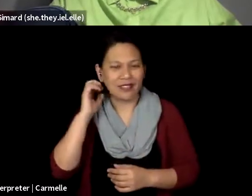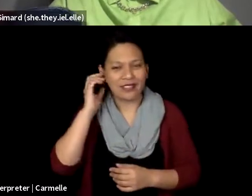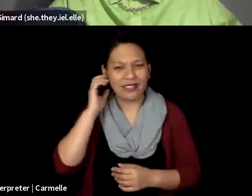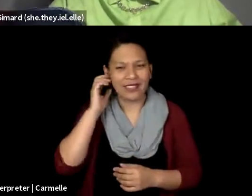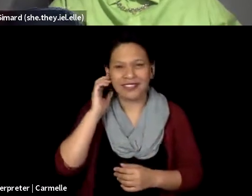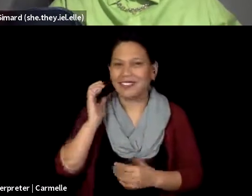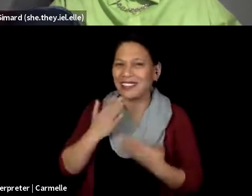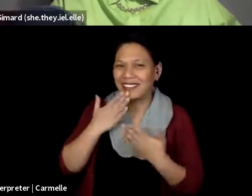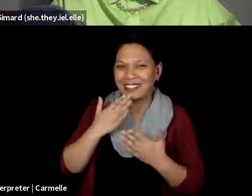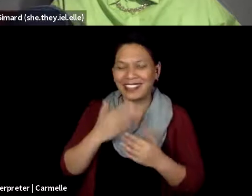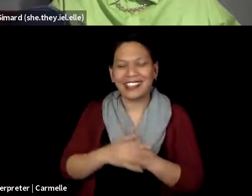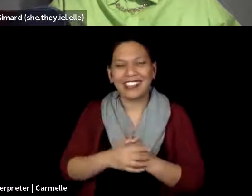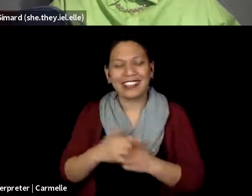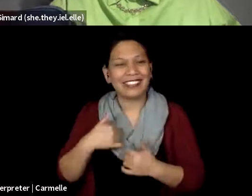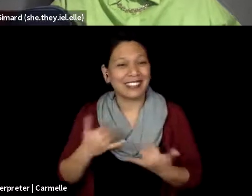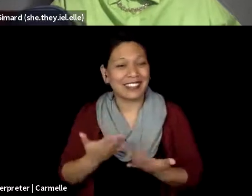Yolanda speaking.